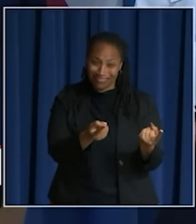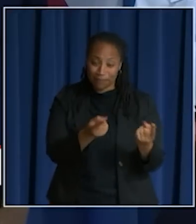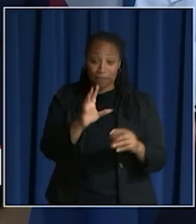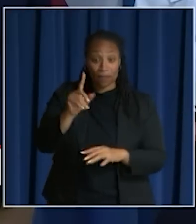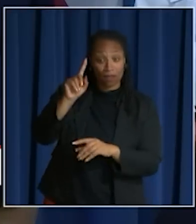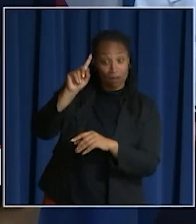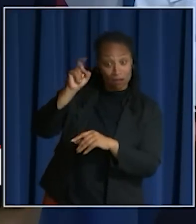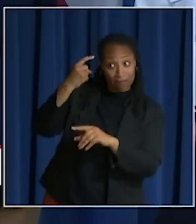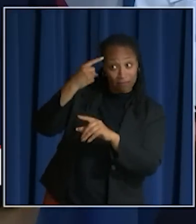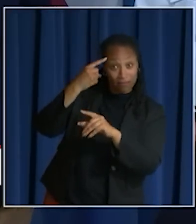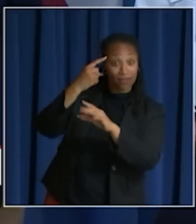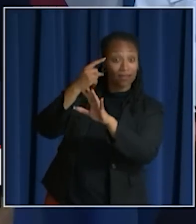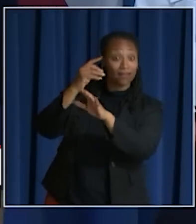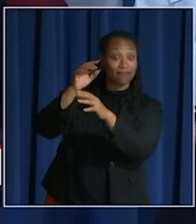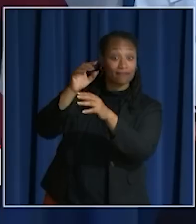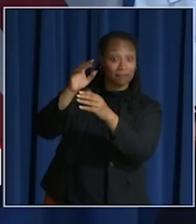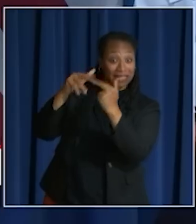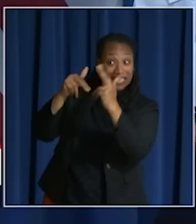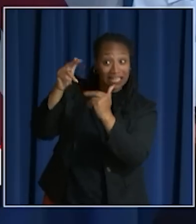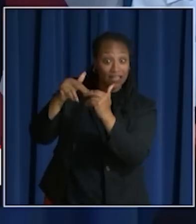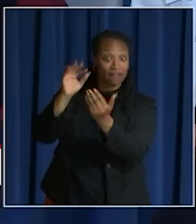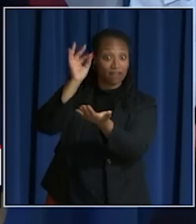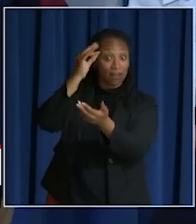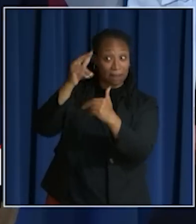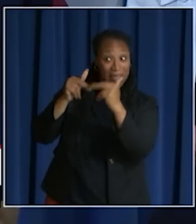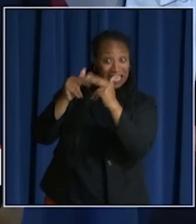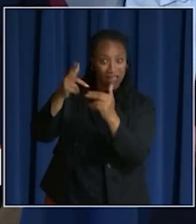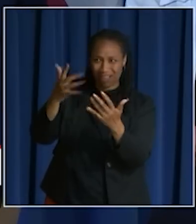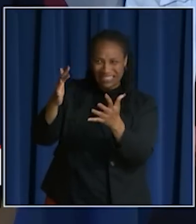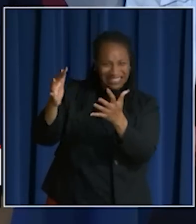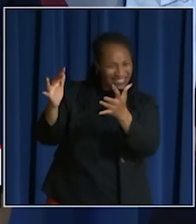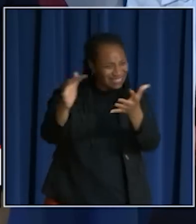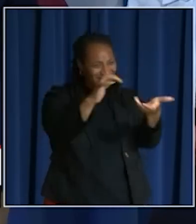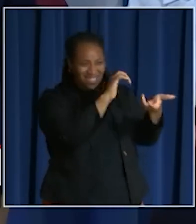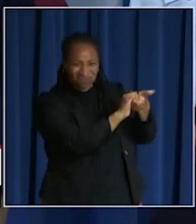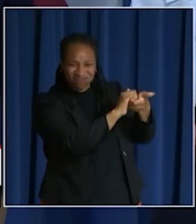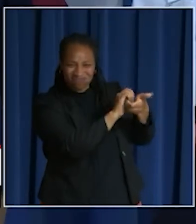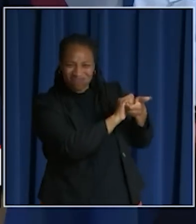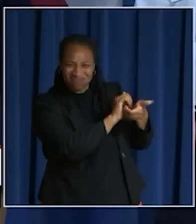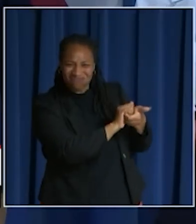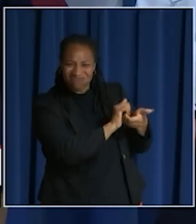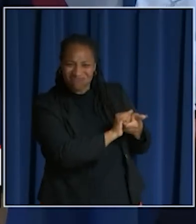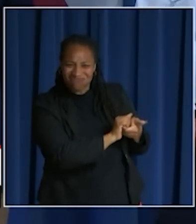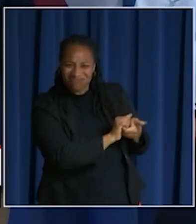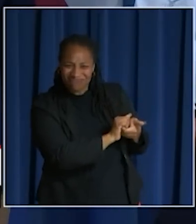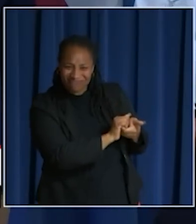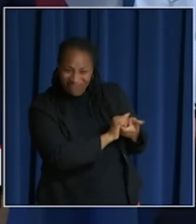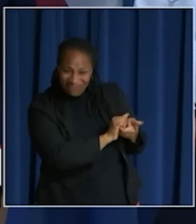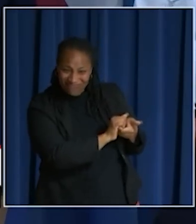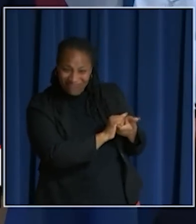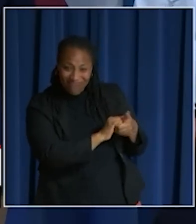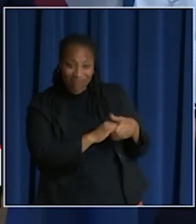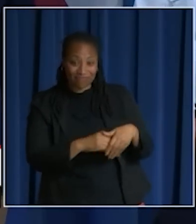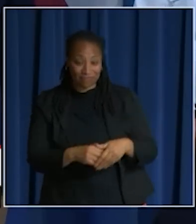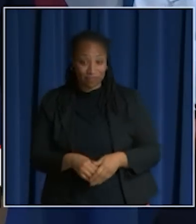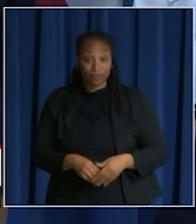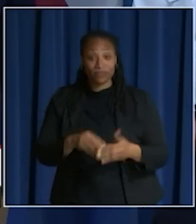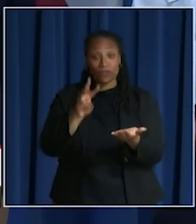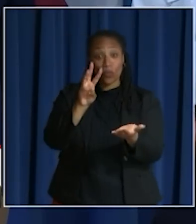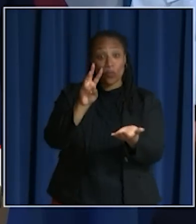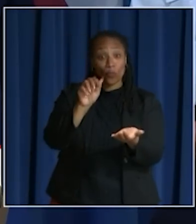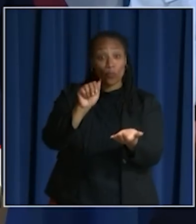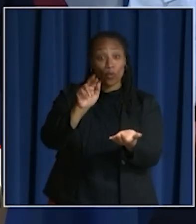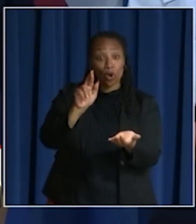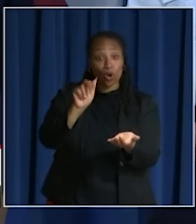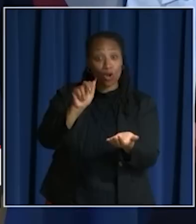us, especially on some of our warrant executions. They work very, very closely with us with our Violent Crime Suppression